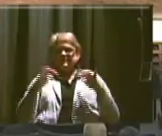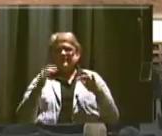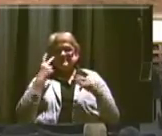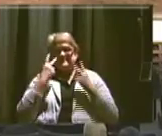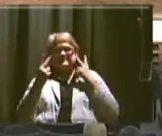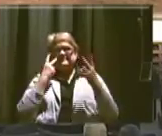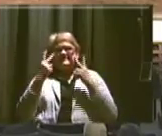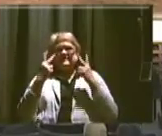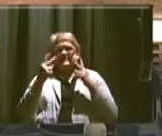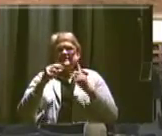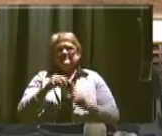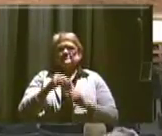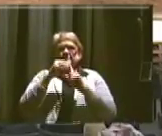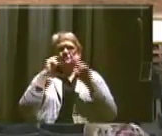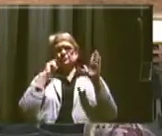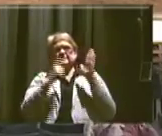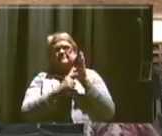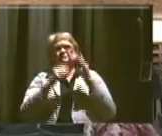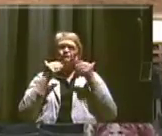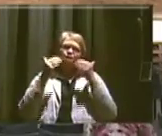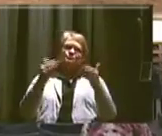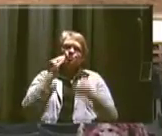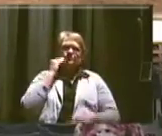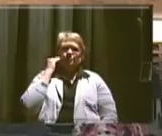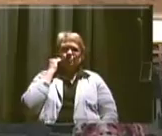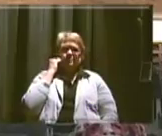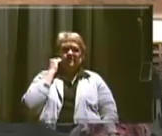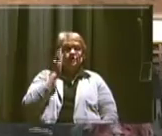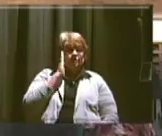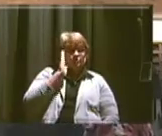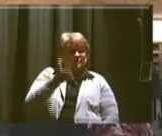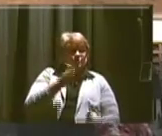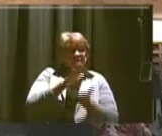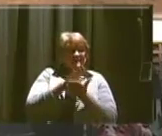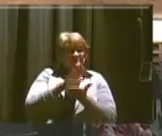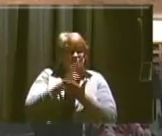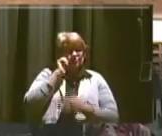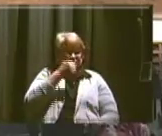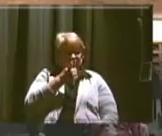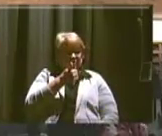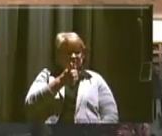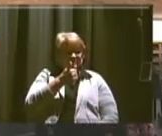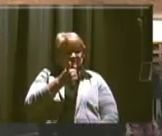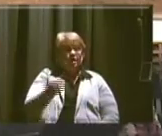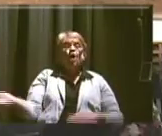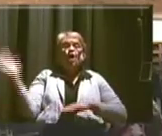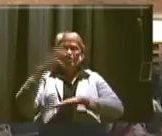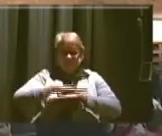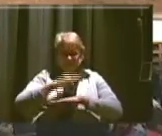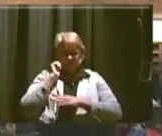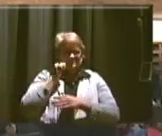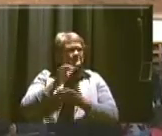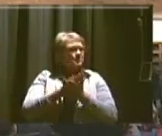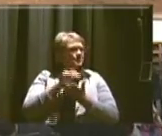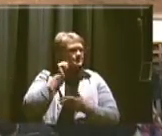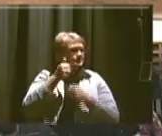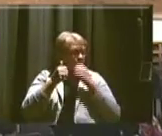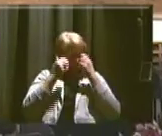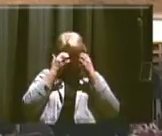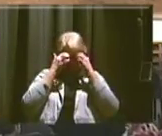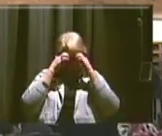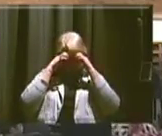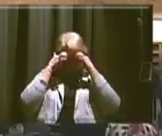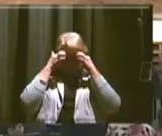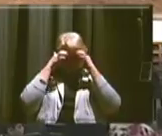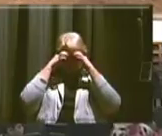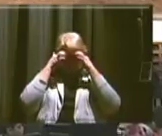portion to go ahead and go home, since we are going to have school tomorrow, right? Yes. Okay. But before you go, I just want to